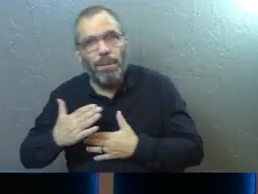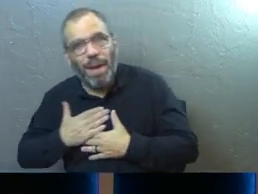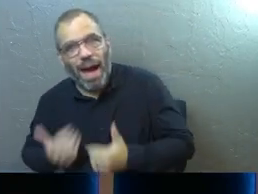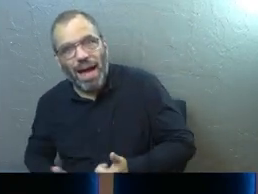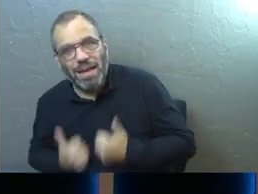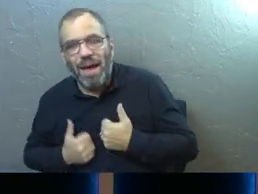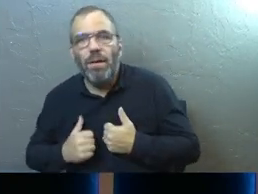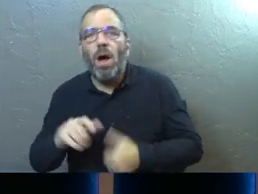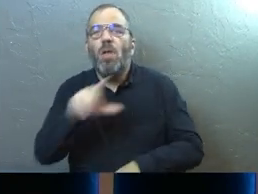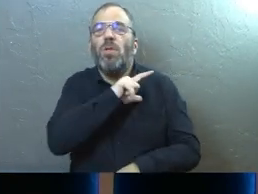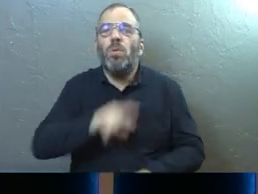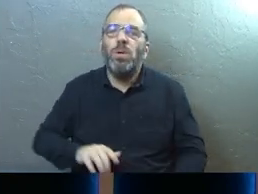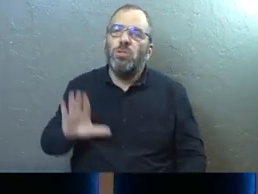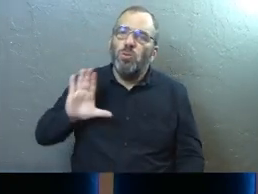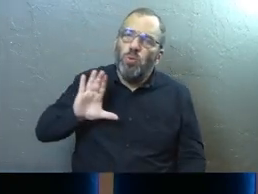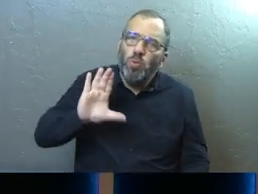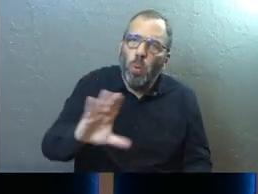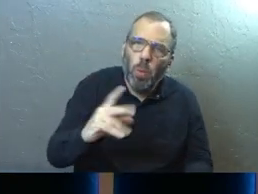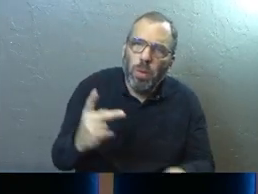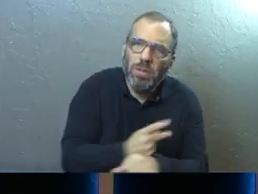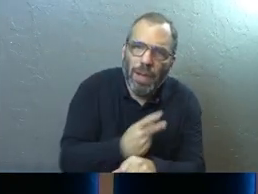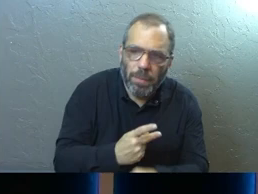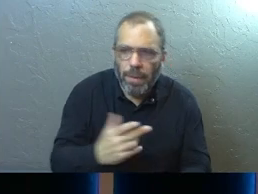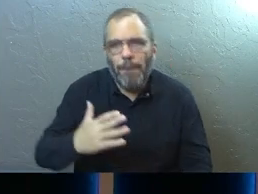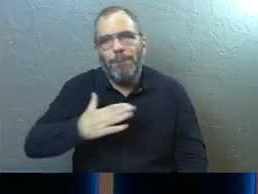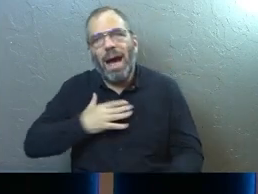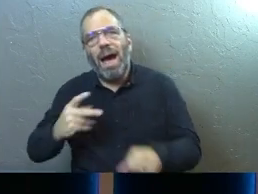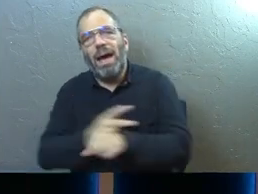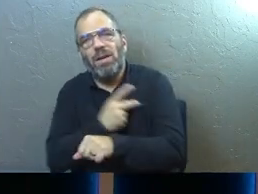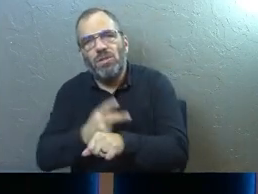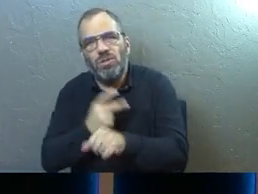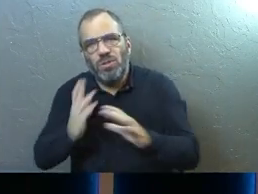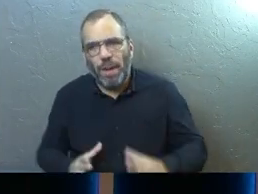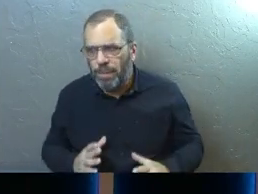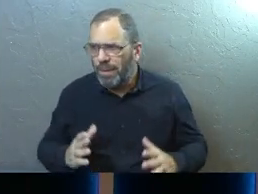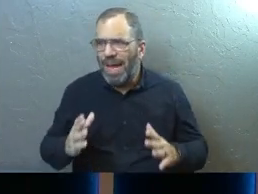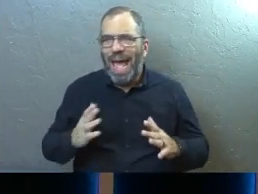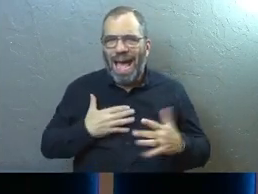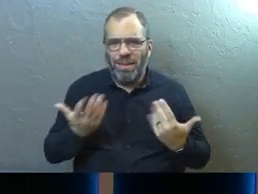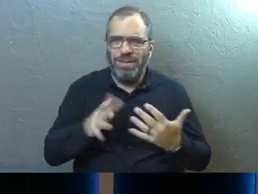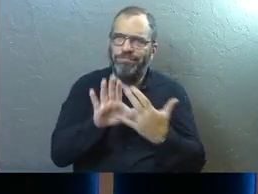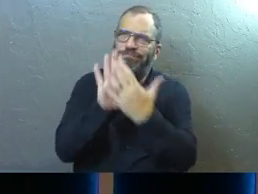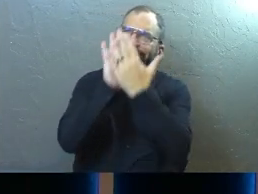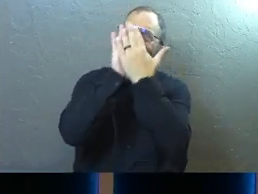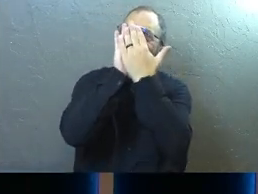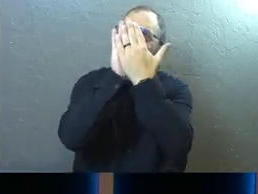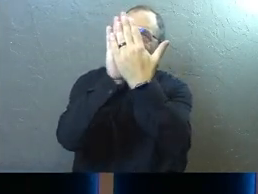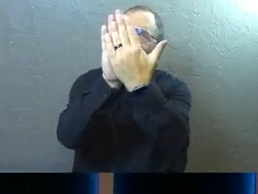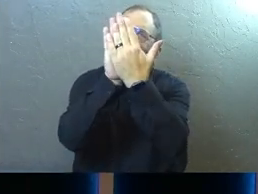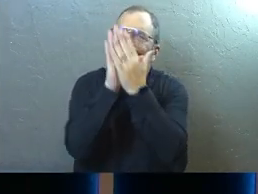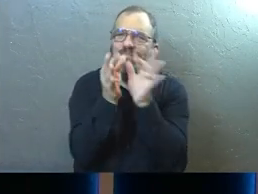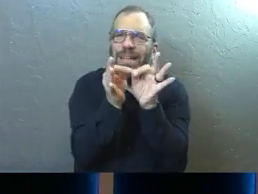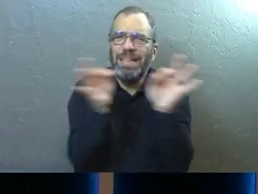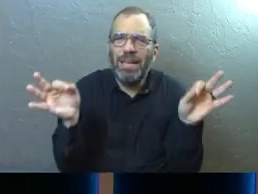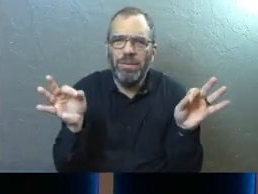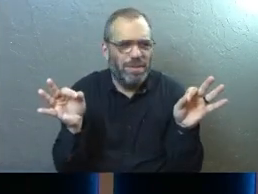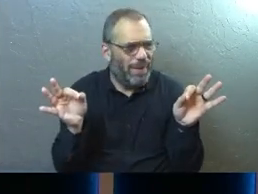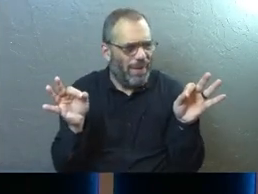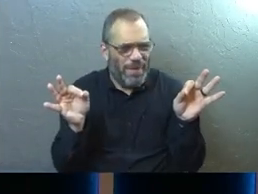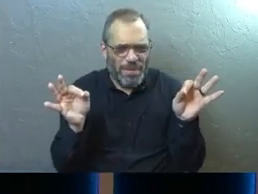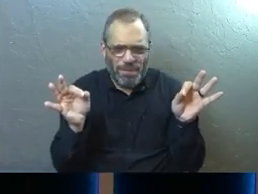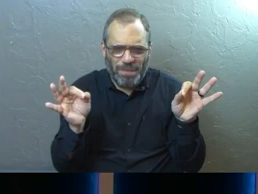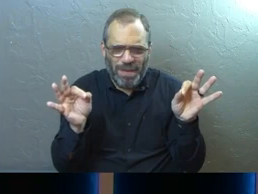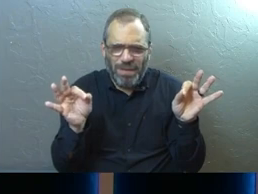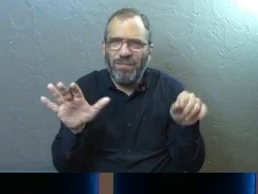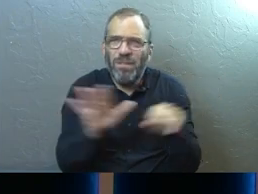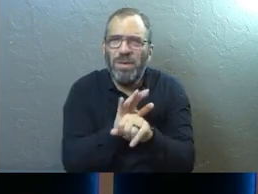The Lord is your shepherd. And he's my shepherd. And there's this personal, intimate relationship language that's used that I think is important to